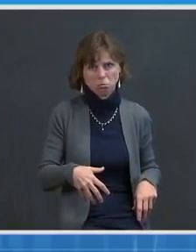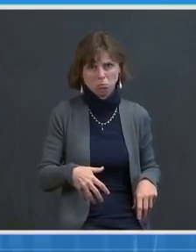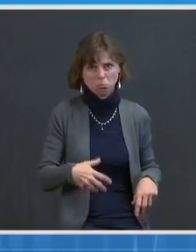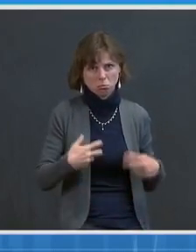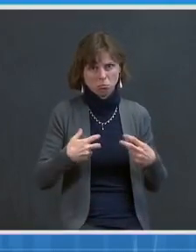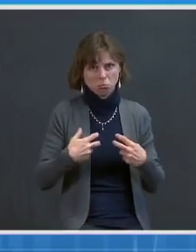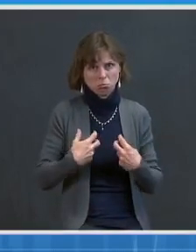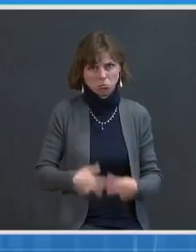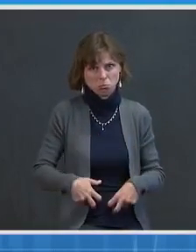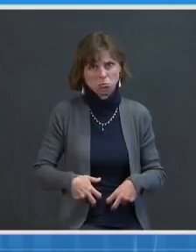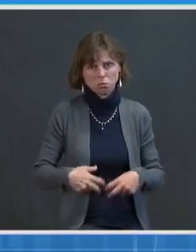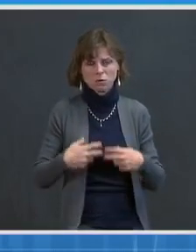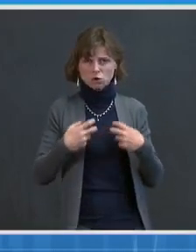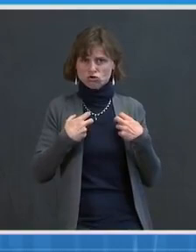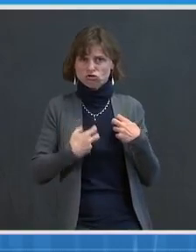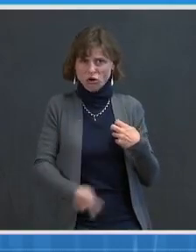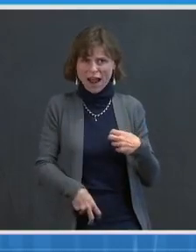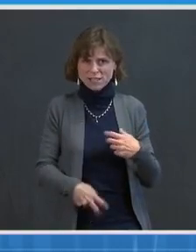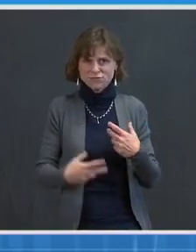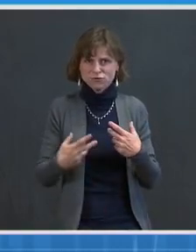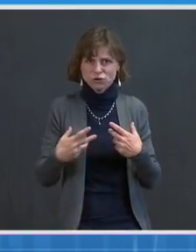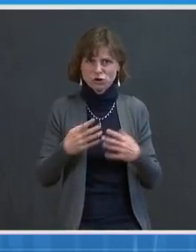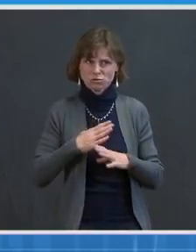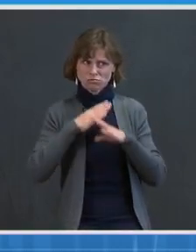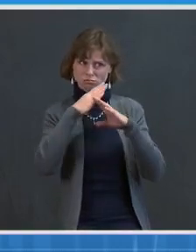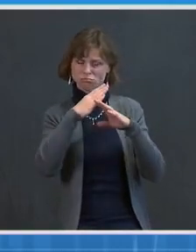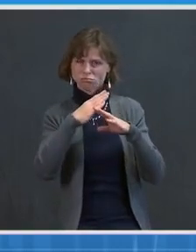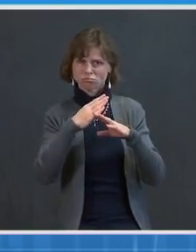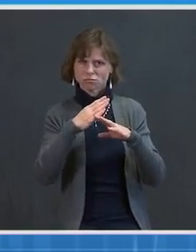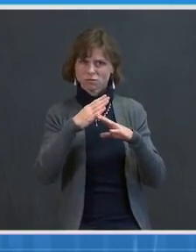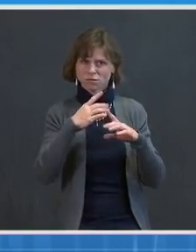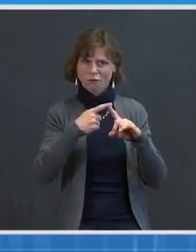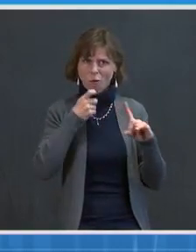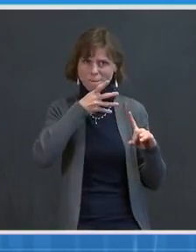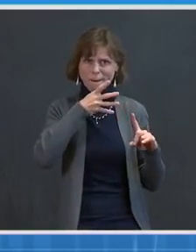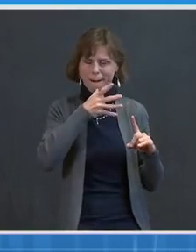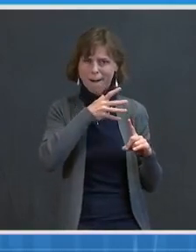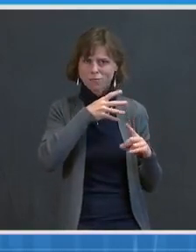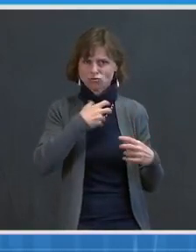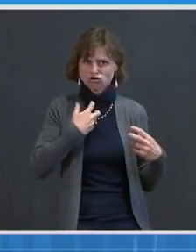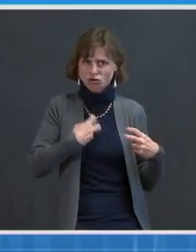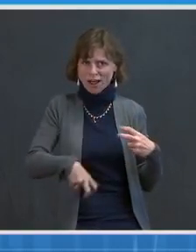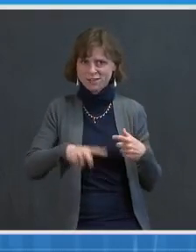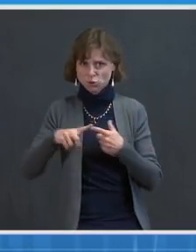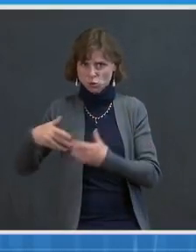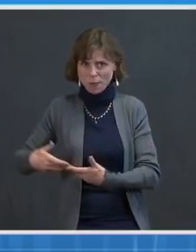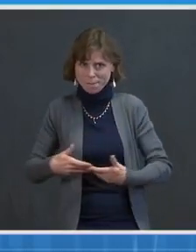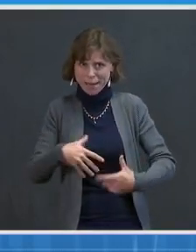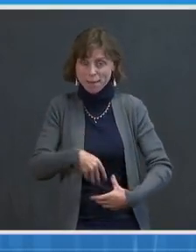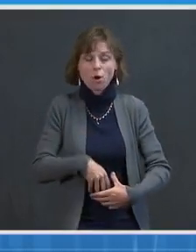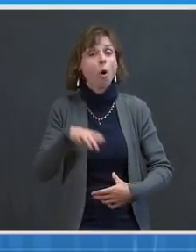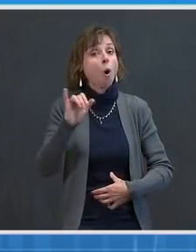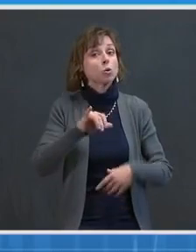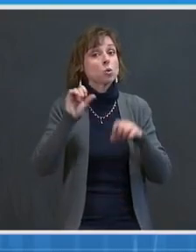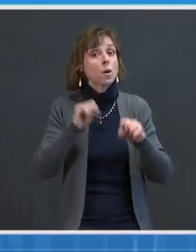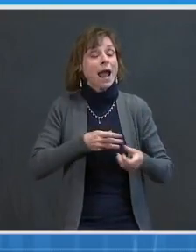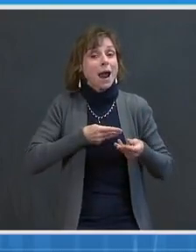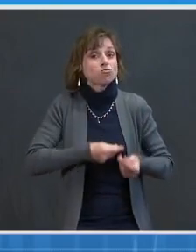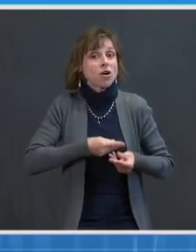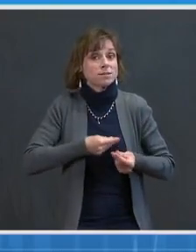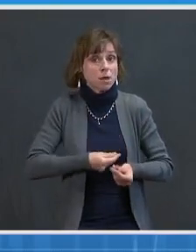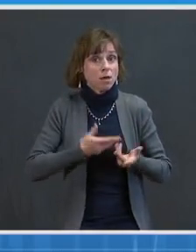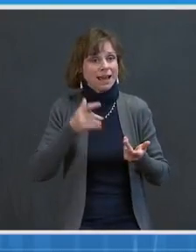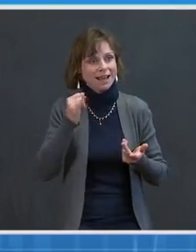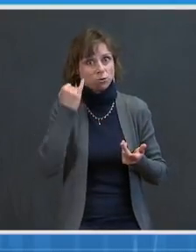transplacental transfer of antibody, IgG, from the mother to the baby, and also in breast milk if a mother decides that she